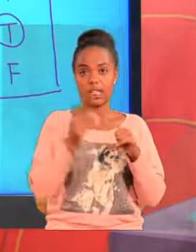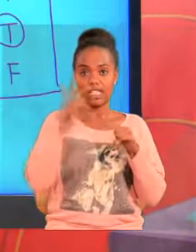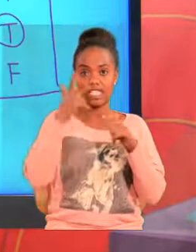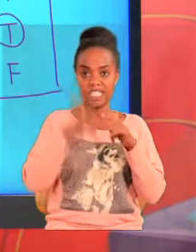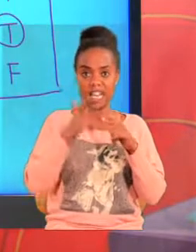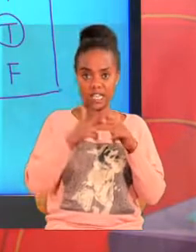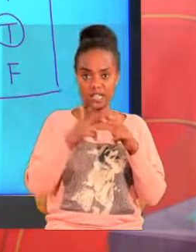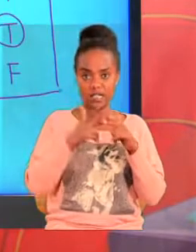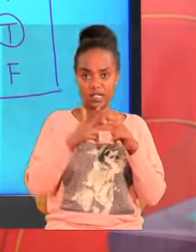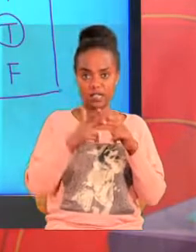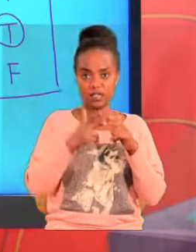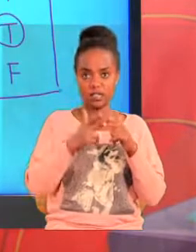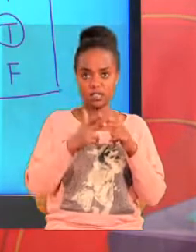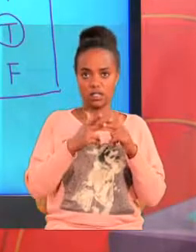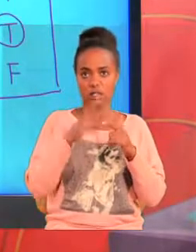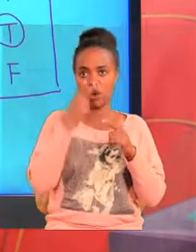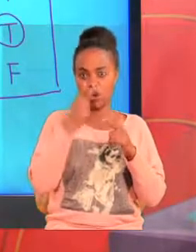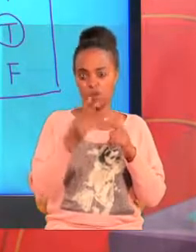third row.